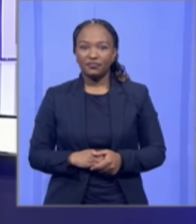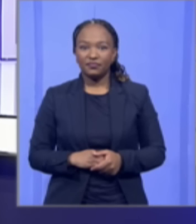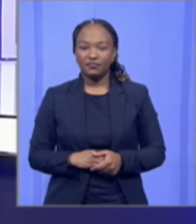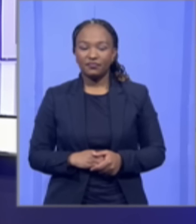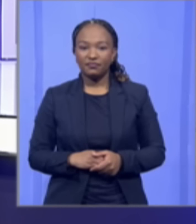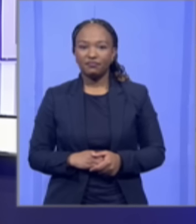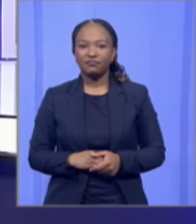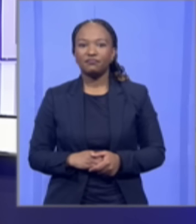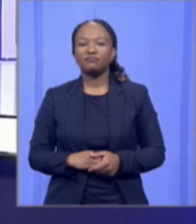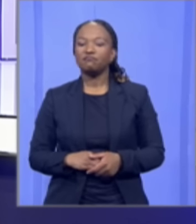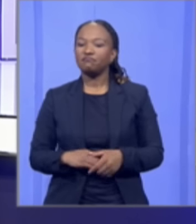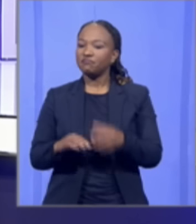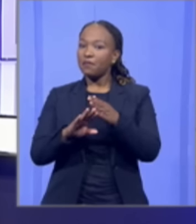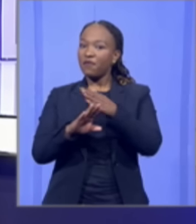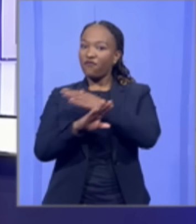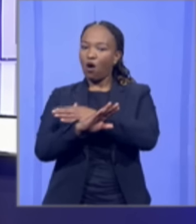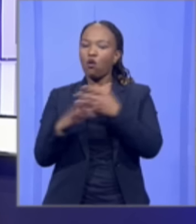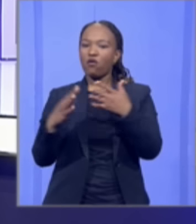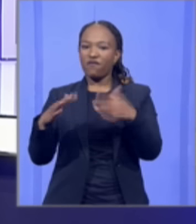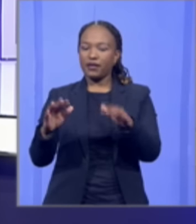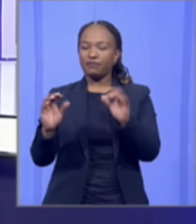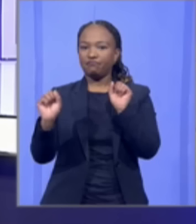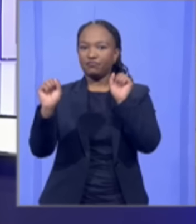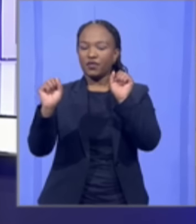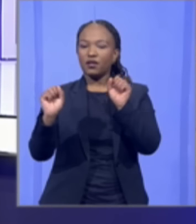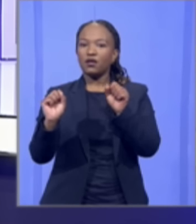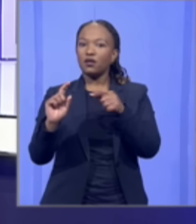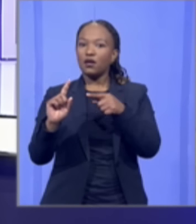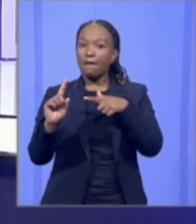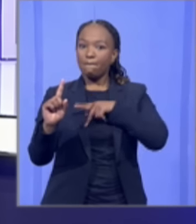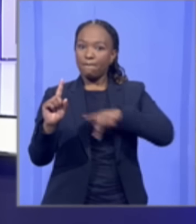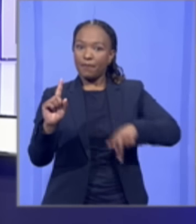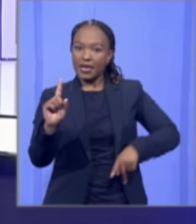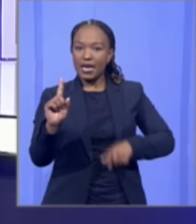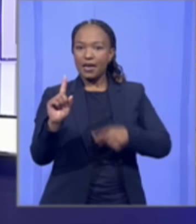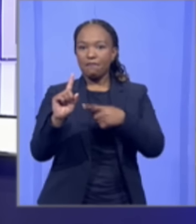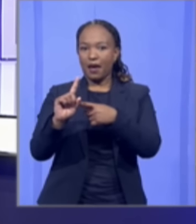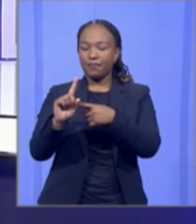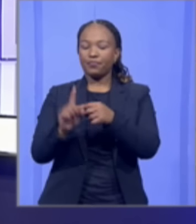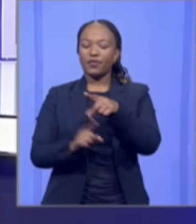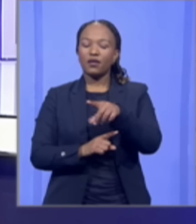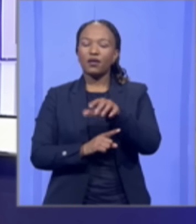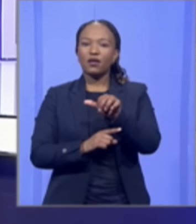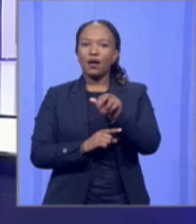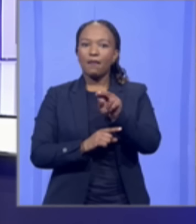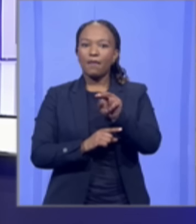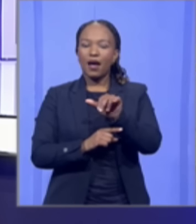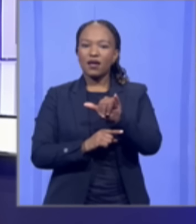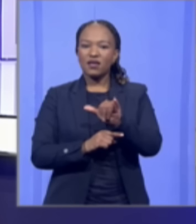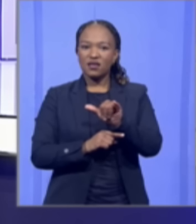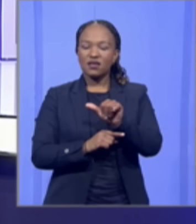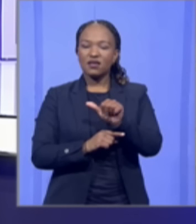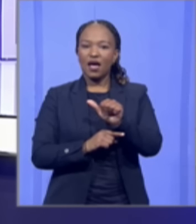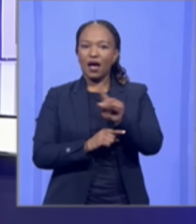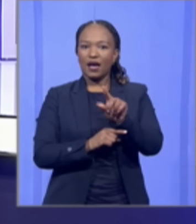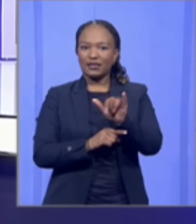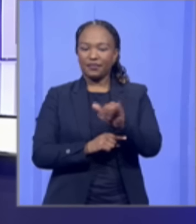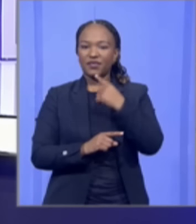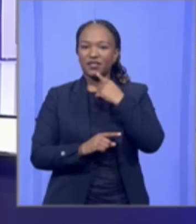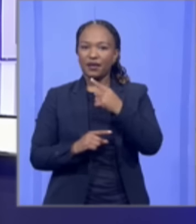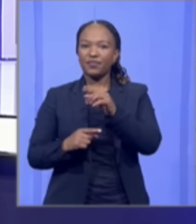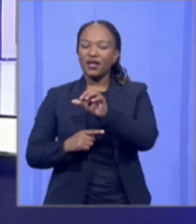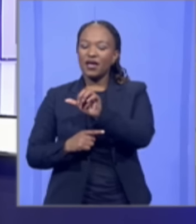Bešeng jwale ka ge re boletše mo lebakeng le tonakgolo ya Gauteng Panyaza Lesuifi o tsebagatša kabinete ya gagwe MSA seo se tla morago ga gore ANC le DA di